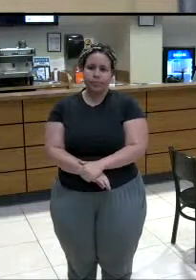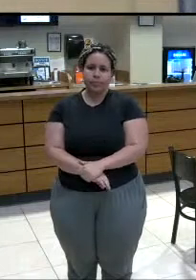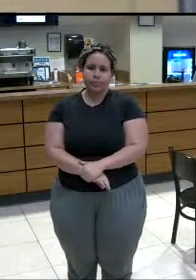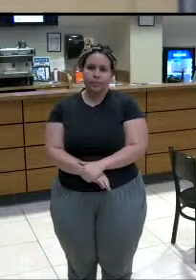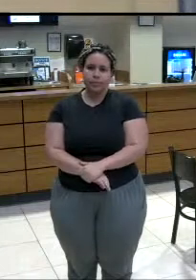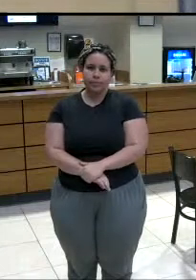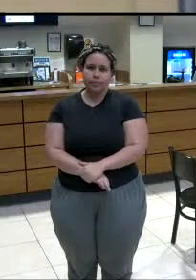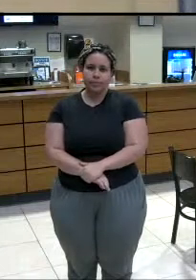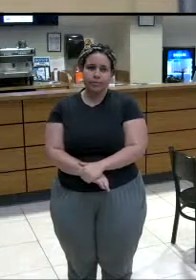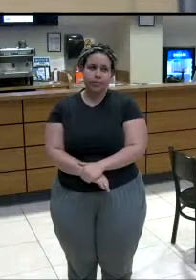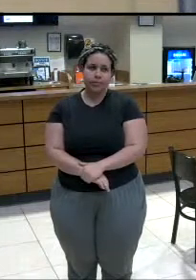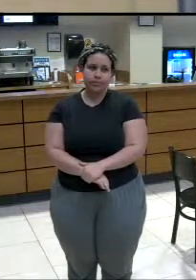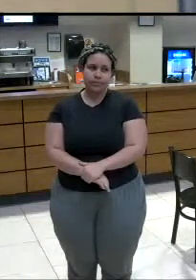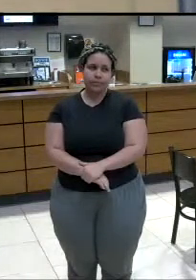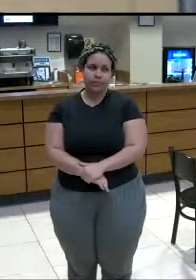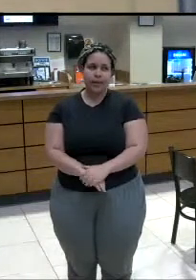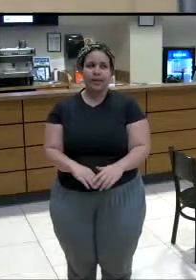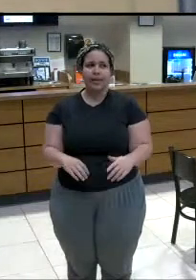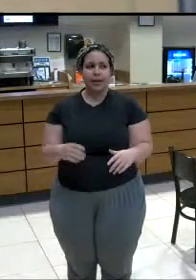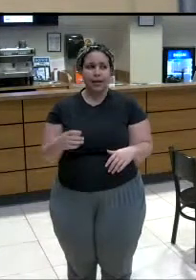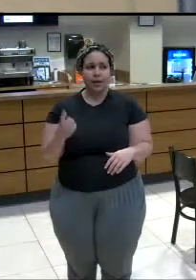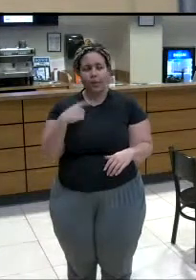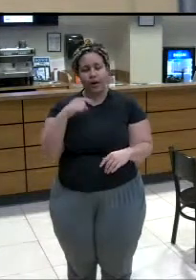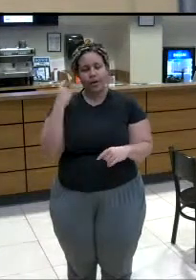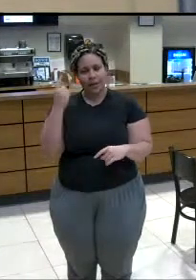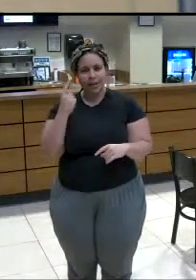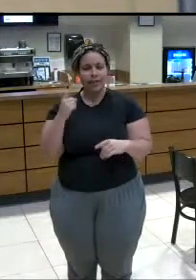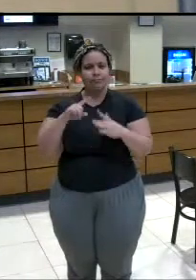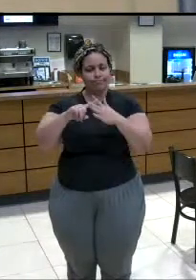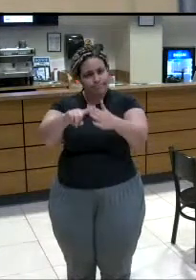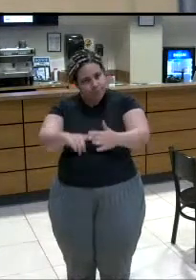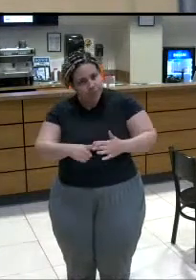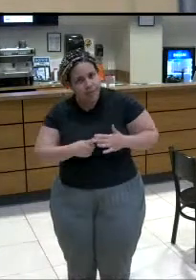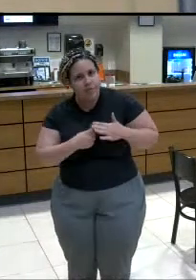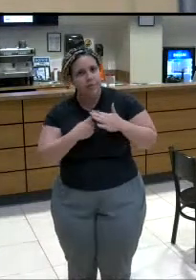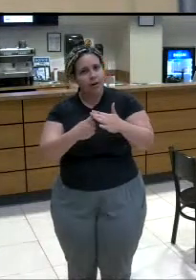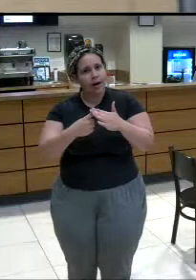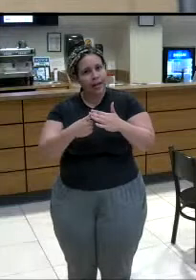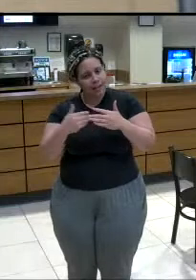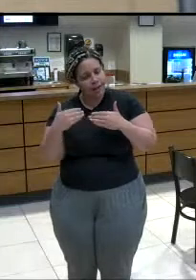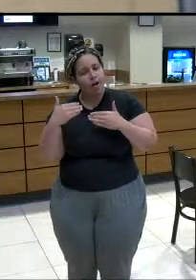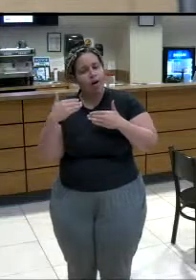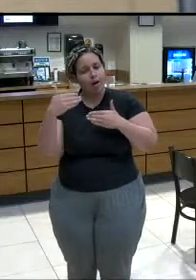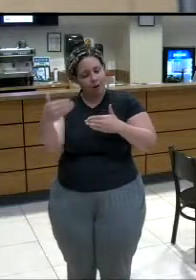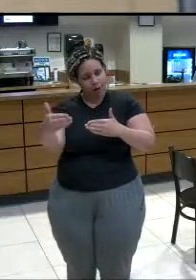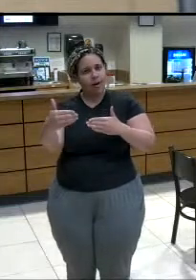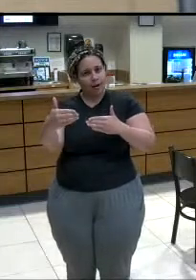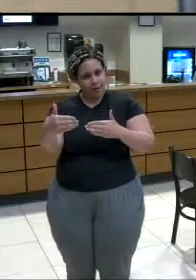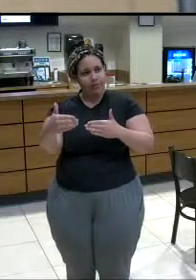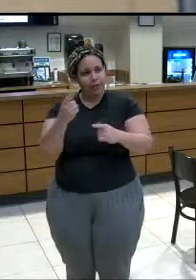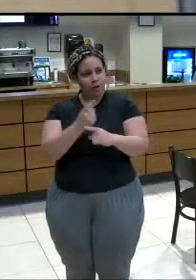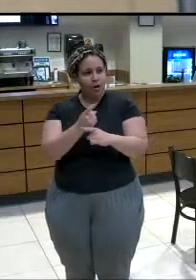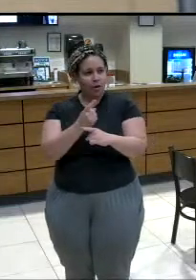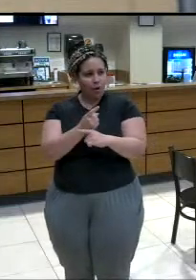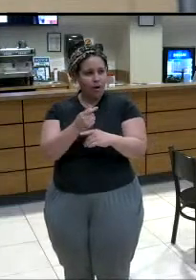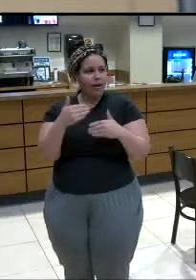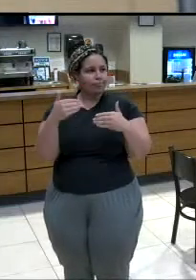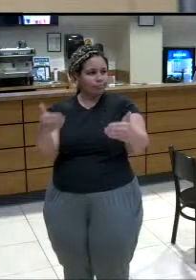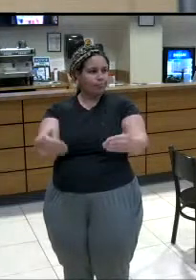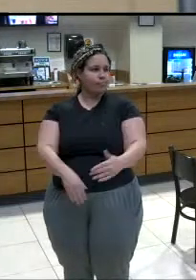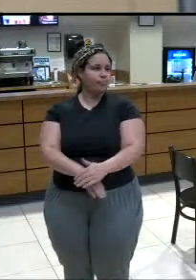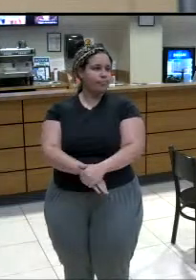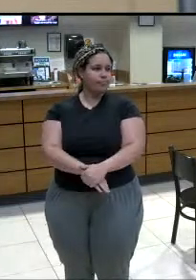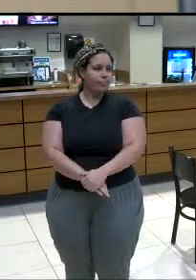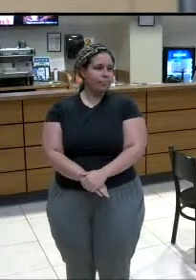and really thinking that we're heading. We're beginning to head in the right direction. So we'll continue to